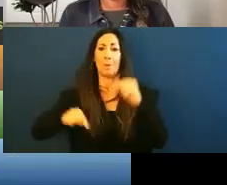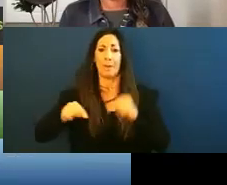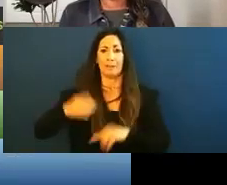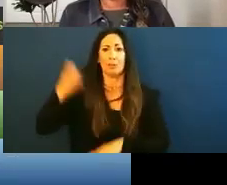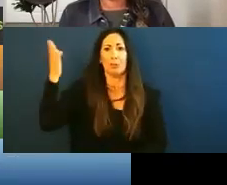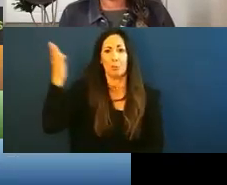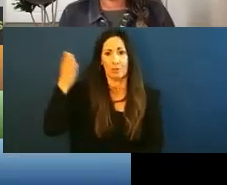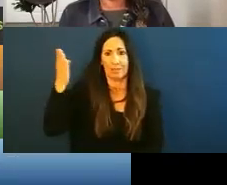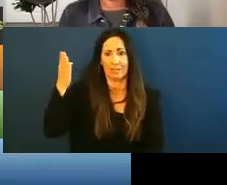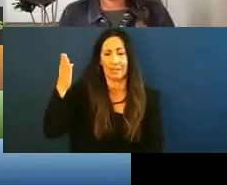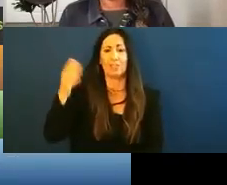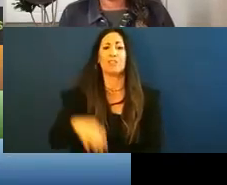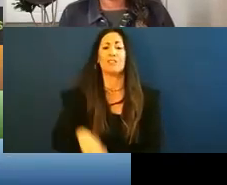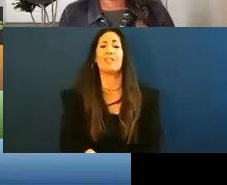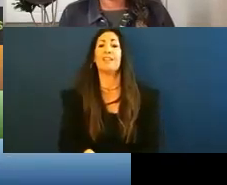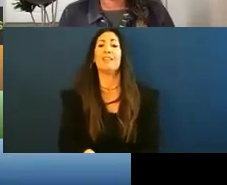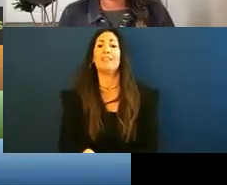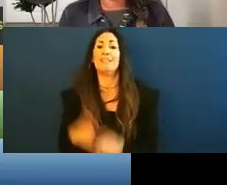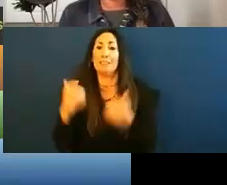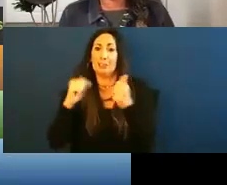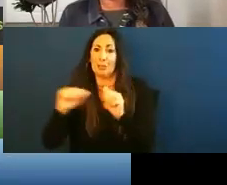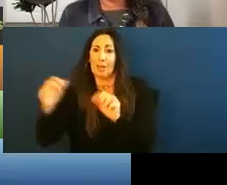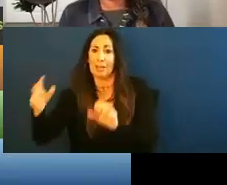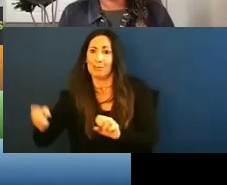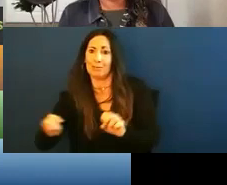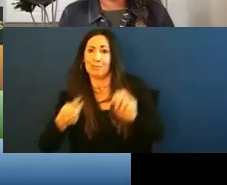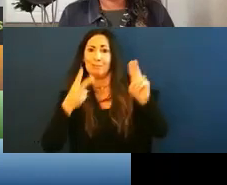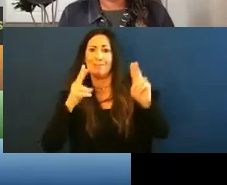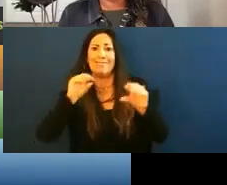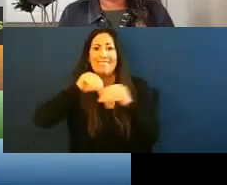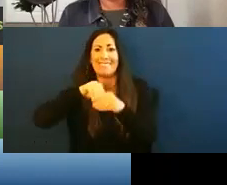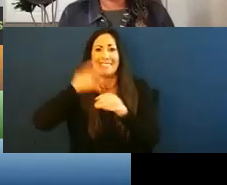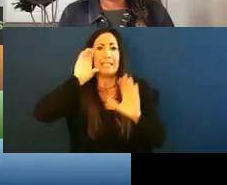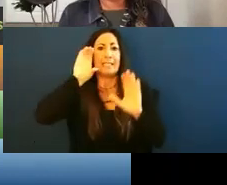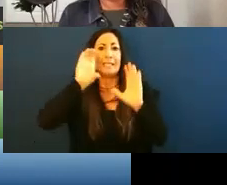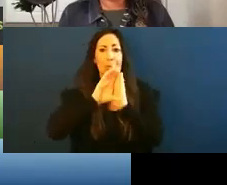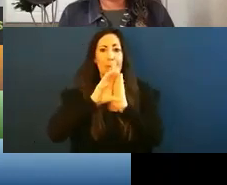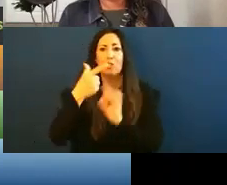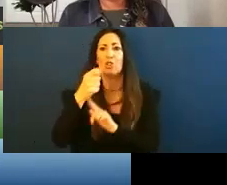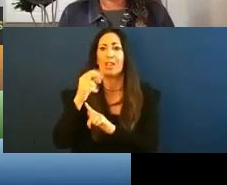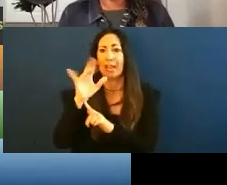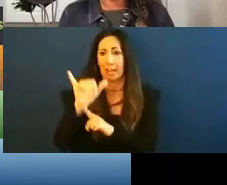presentation, and I'm going to see if I can upload it in the image gallery. Okay.